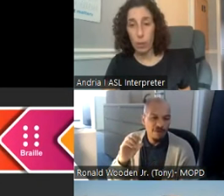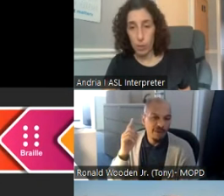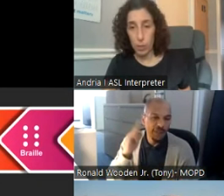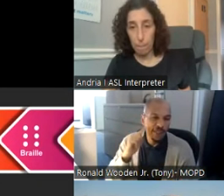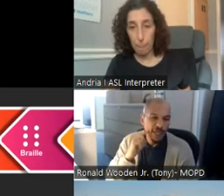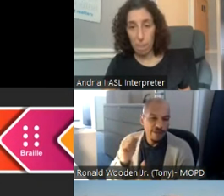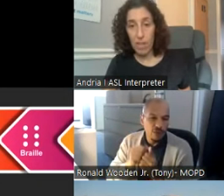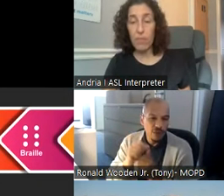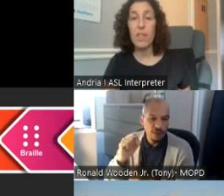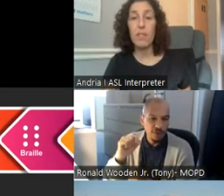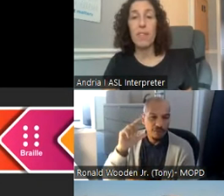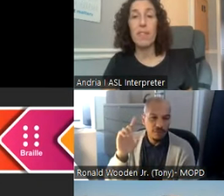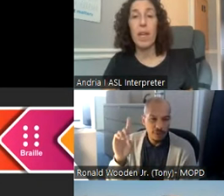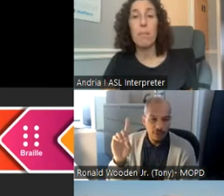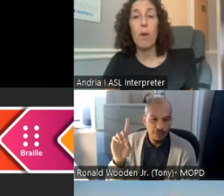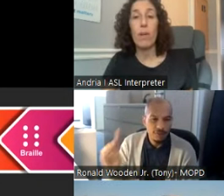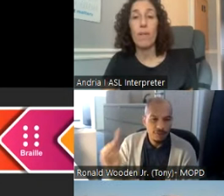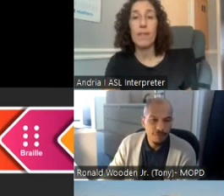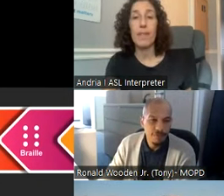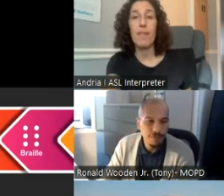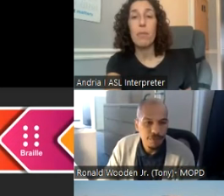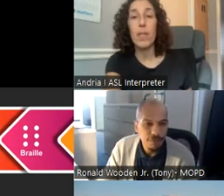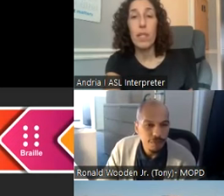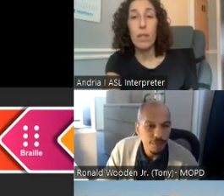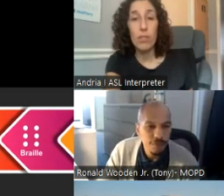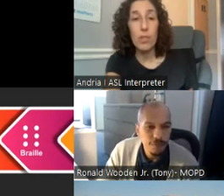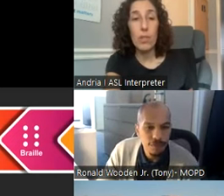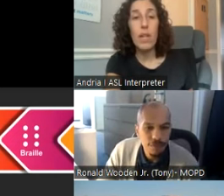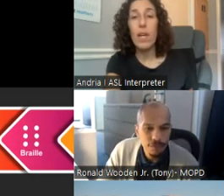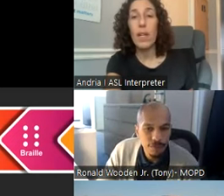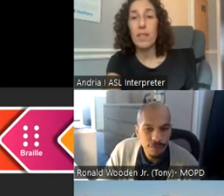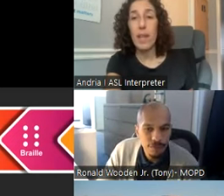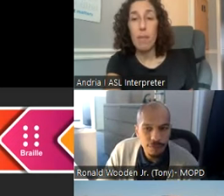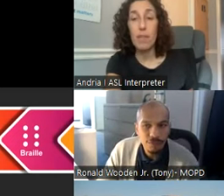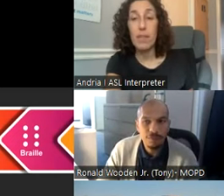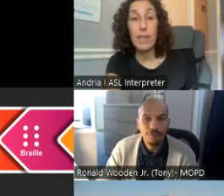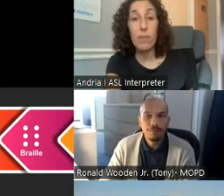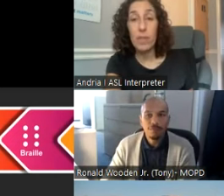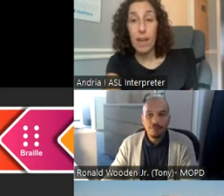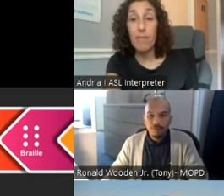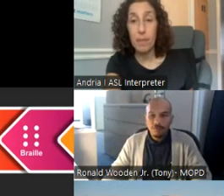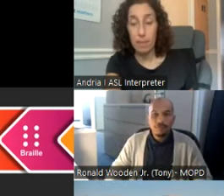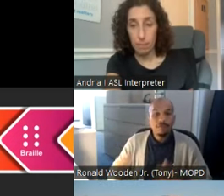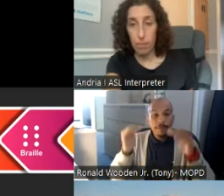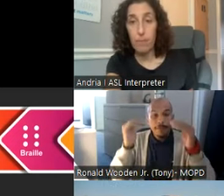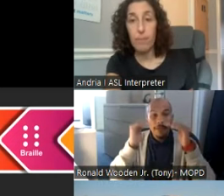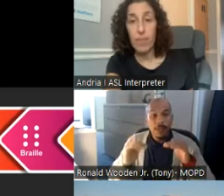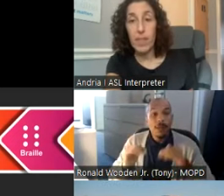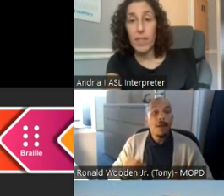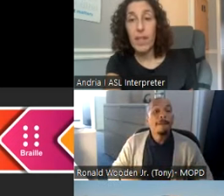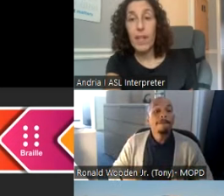Sign Language. So for these reasons, I am part of the deaf community and culture, and I use a capital D for deaf.